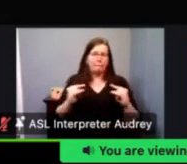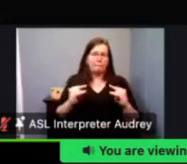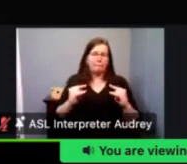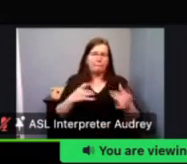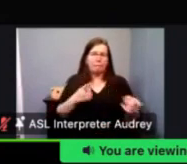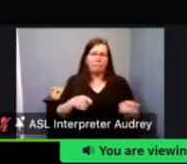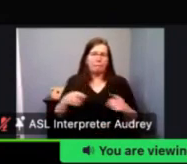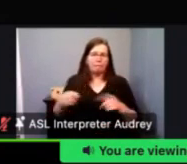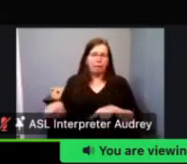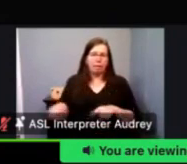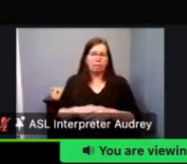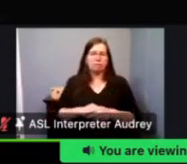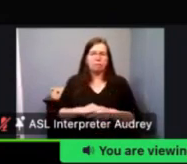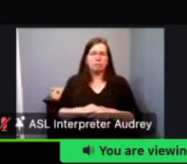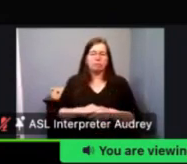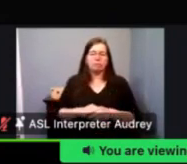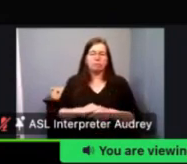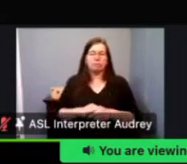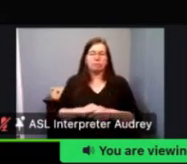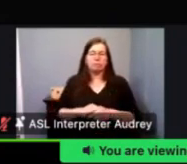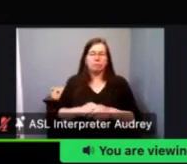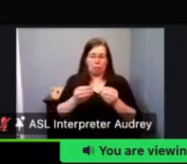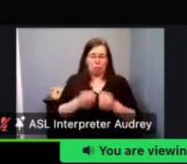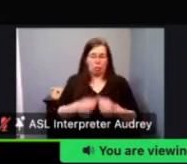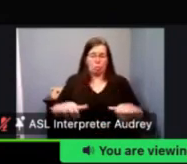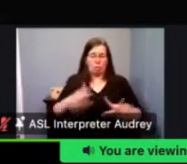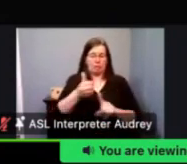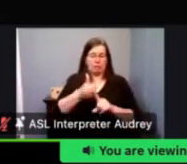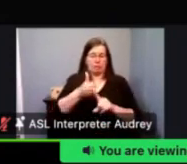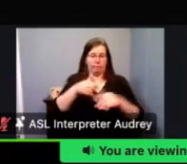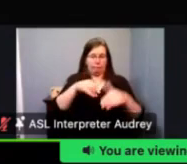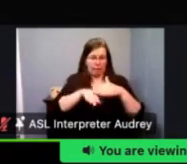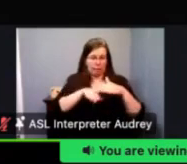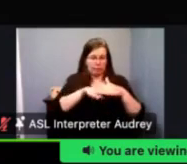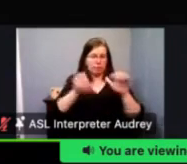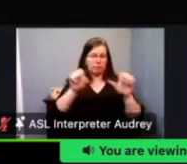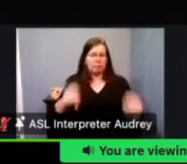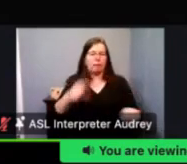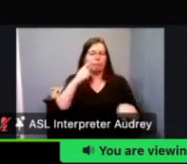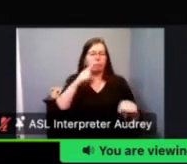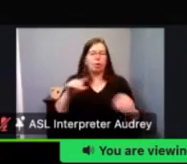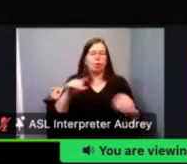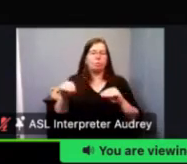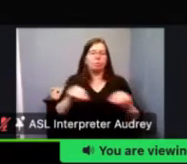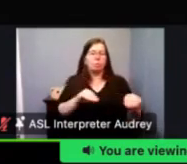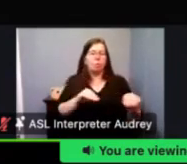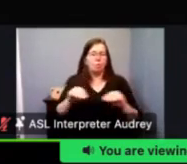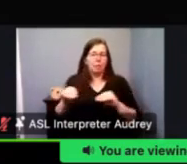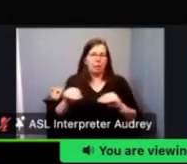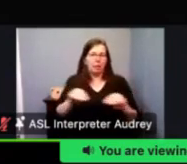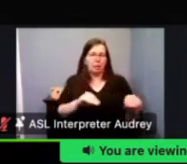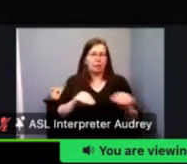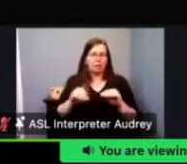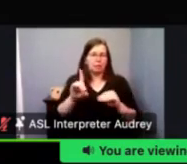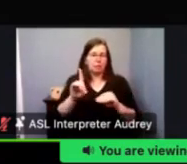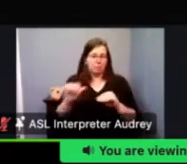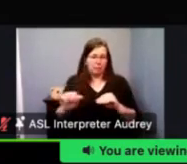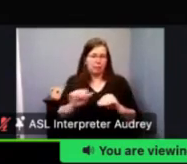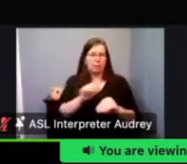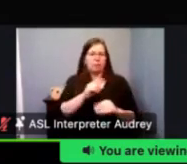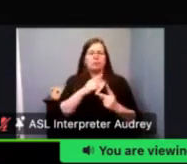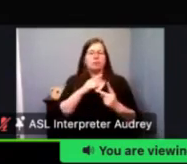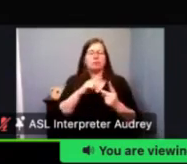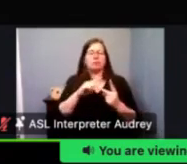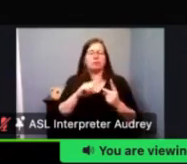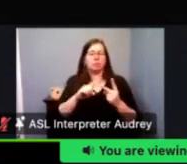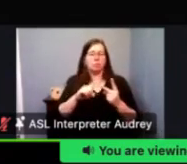event. The property itself is accessible for mobility disabilities, and